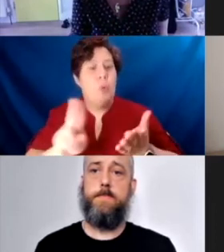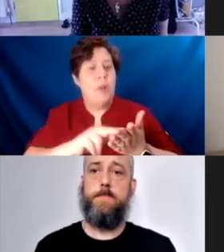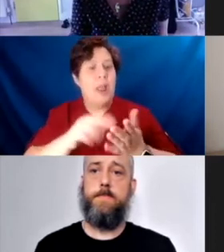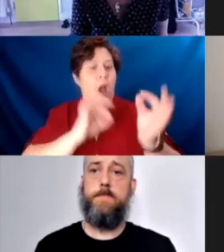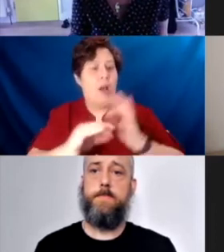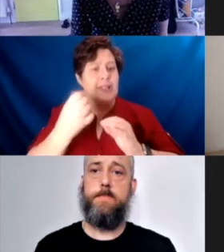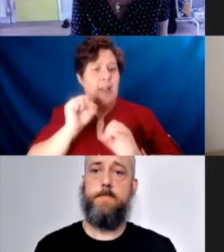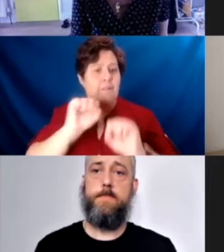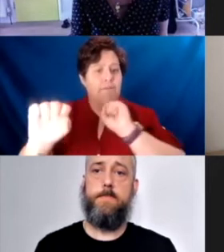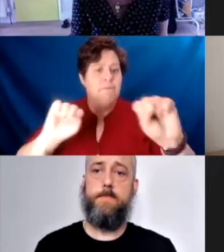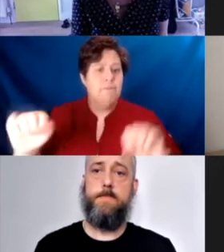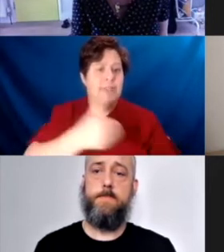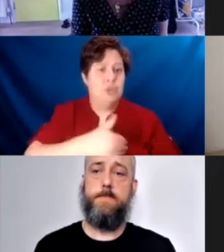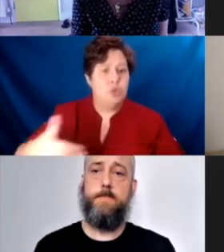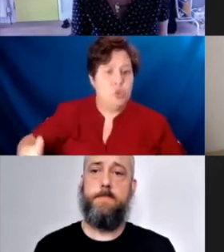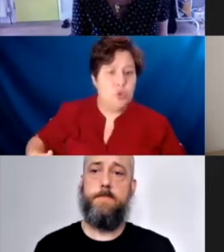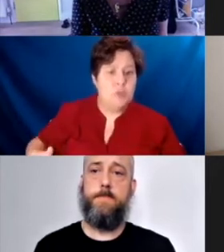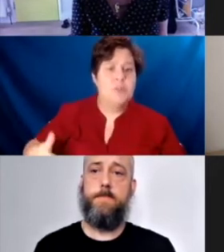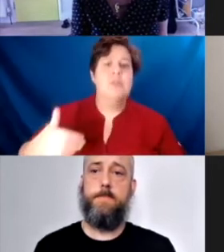that insurance, and